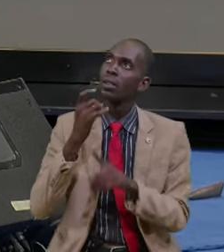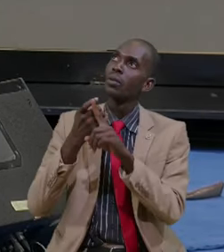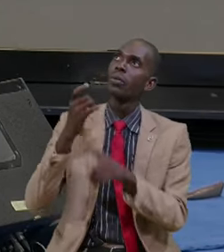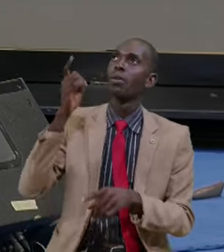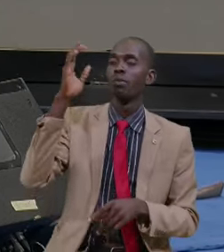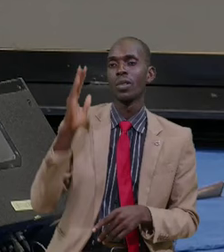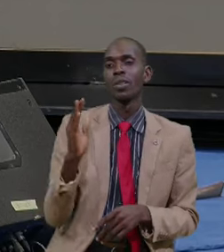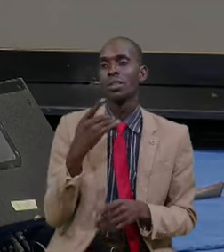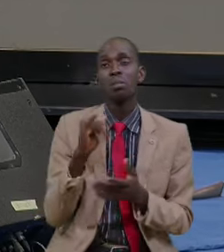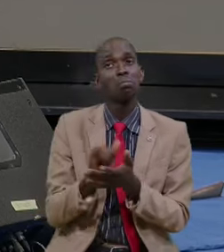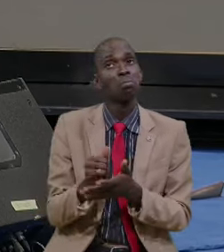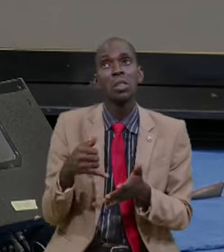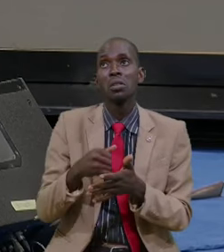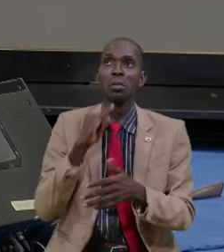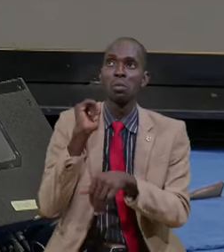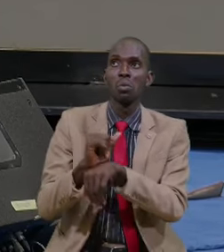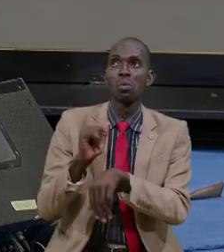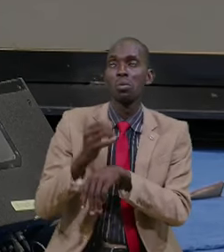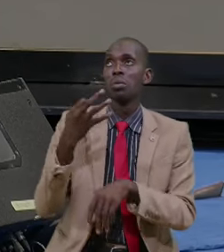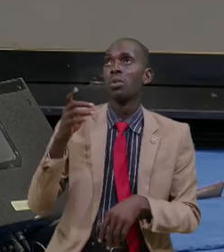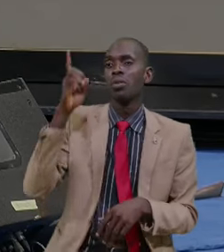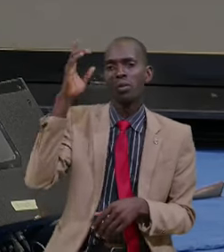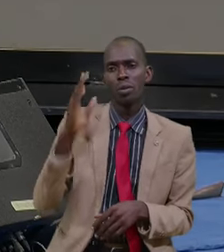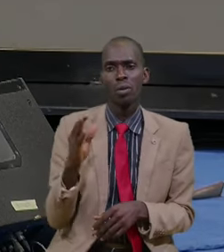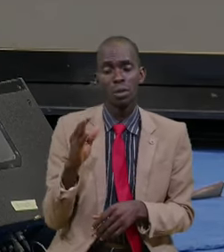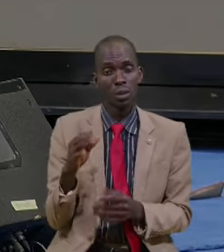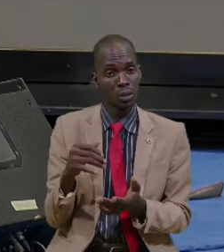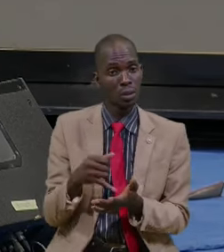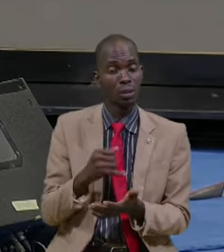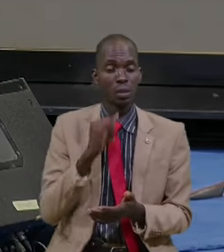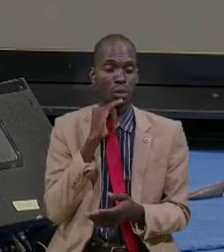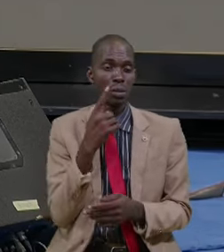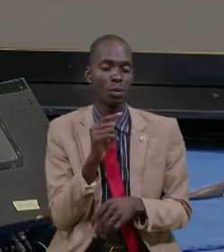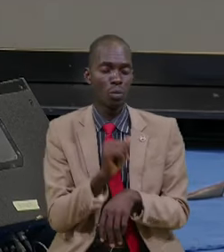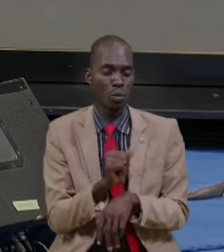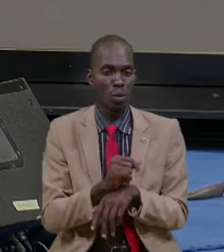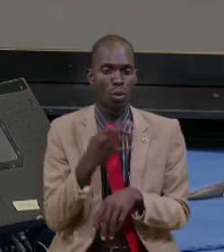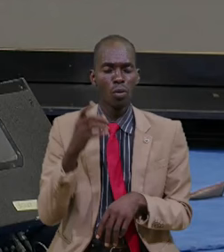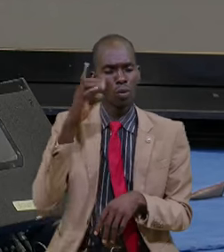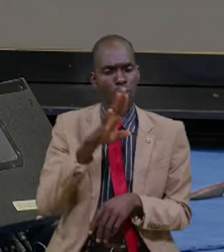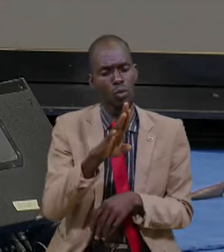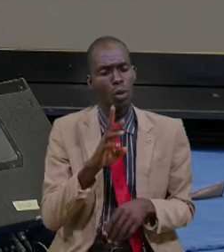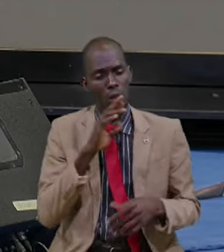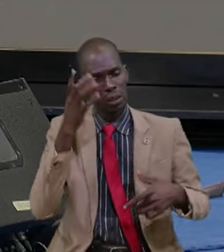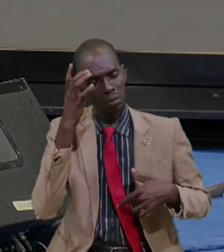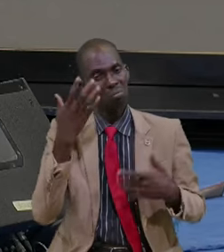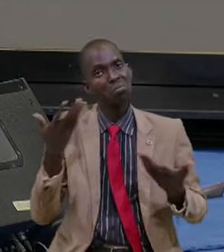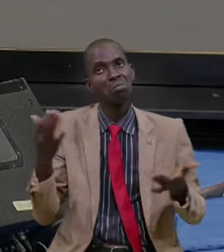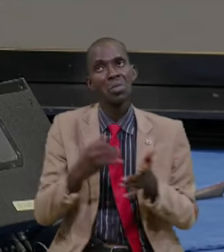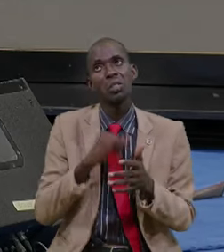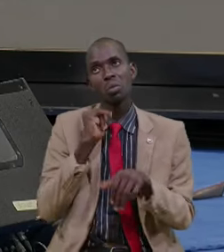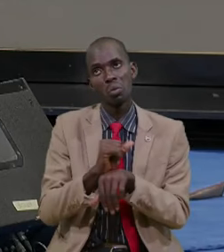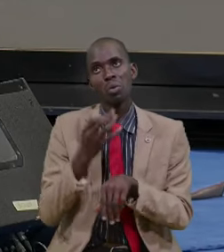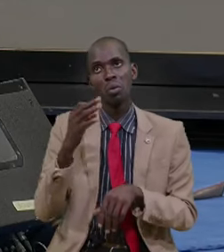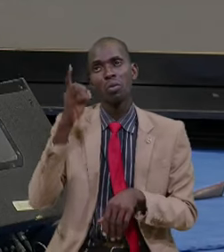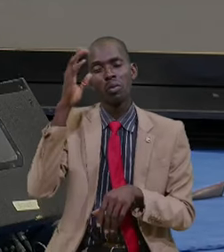of God. Are you sick? They say it's an act of God. Are you hospitalized? They say it's an act